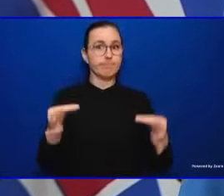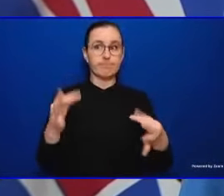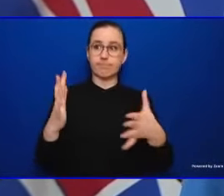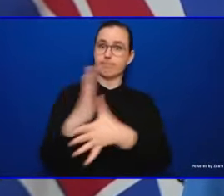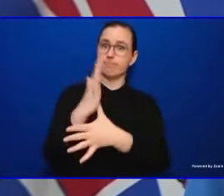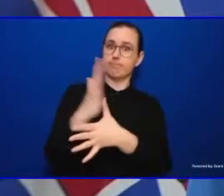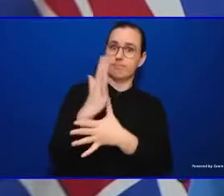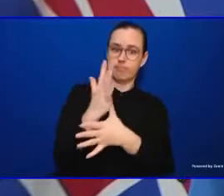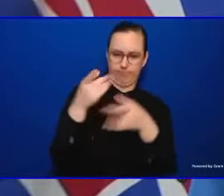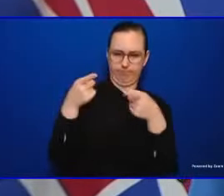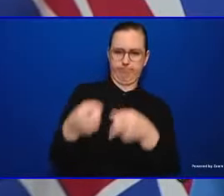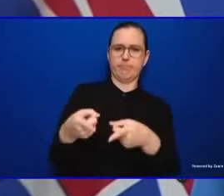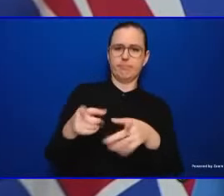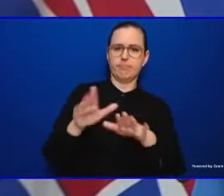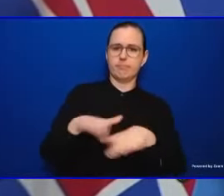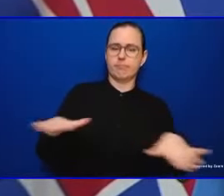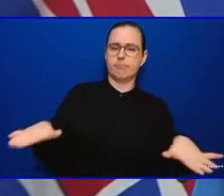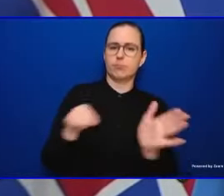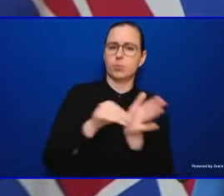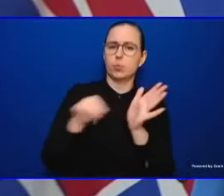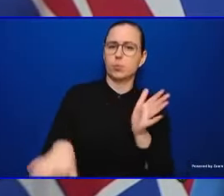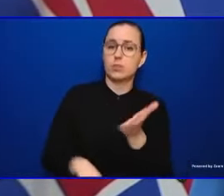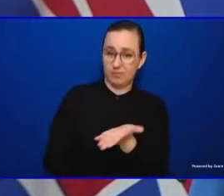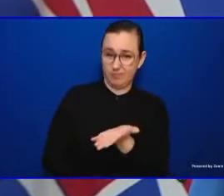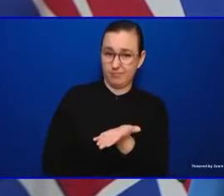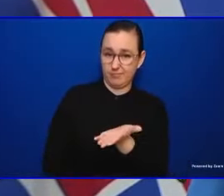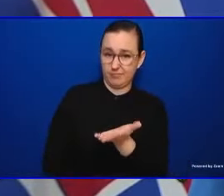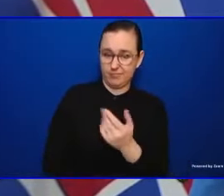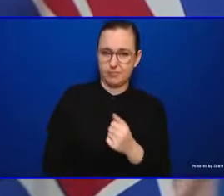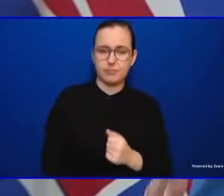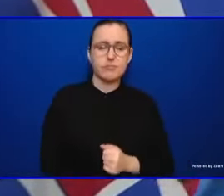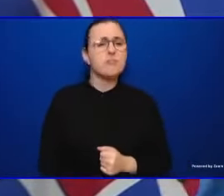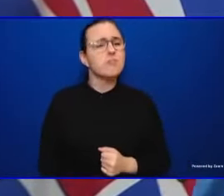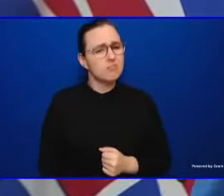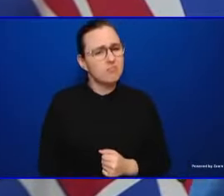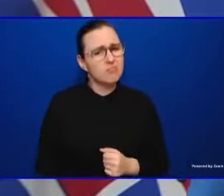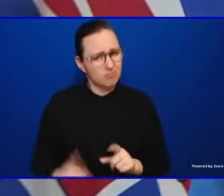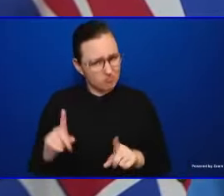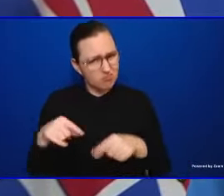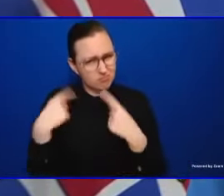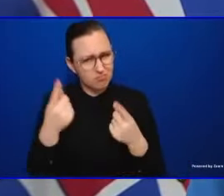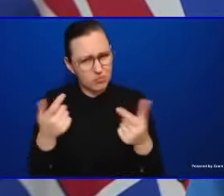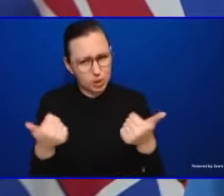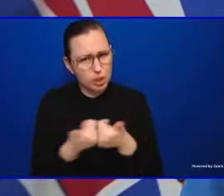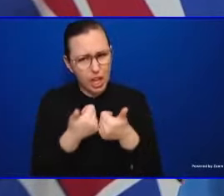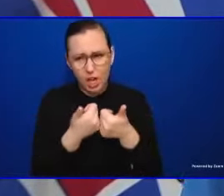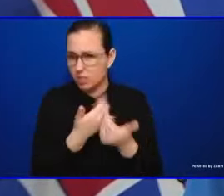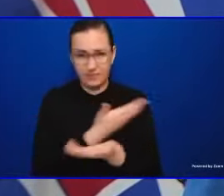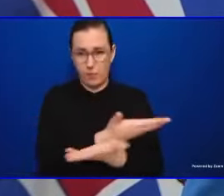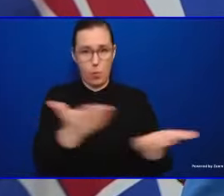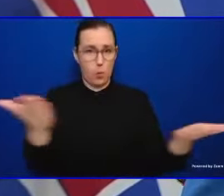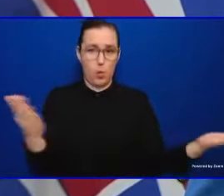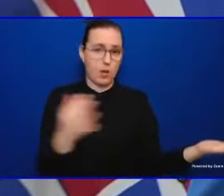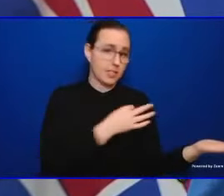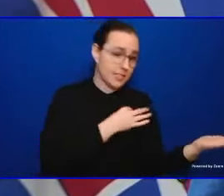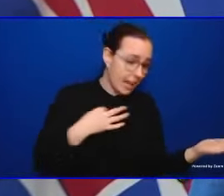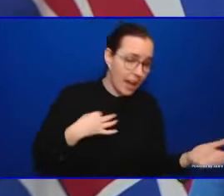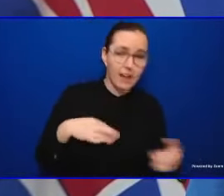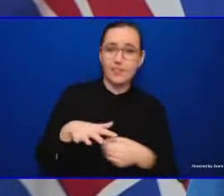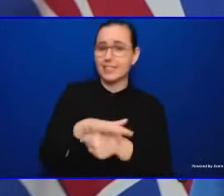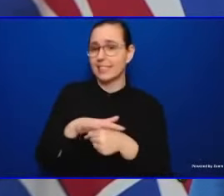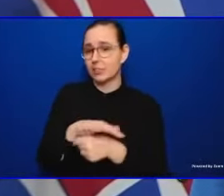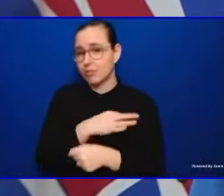K-12 system. And it's been a challenging time for all of our school staff, our district staff, our trustees, for